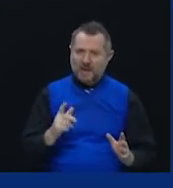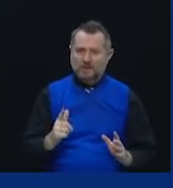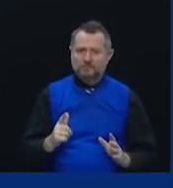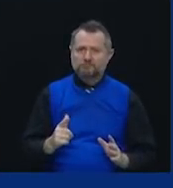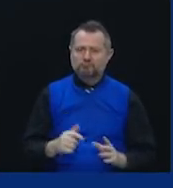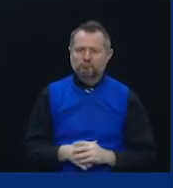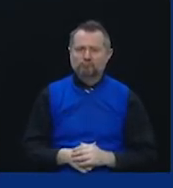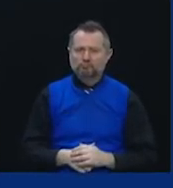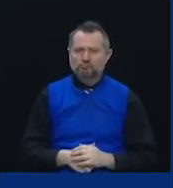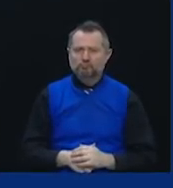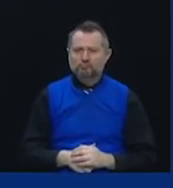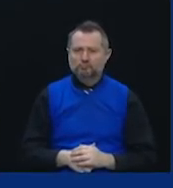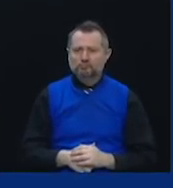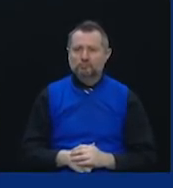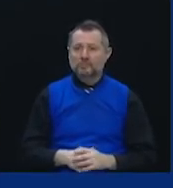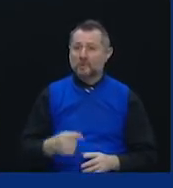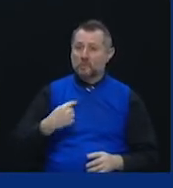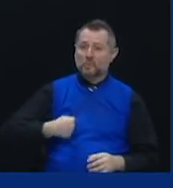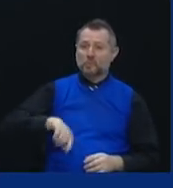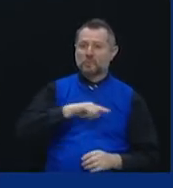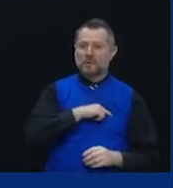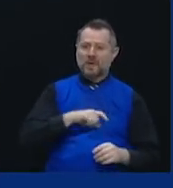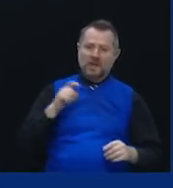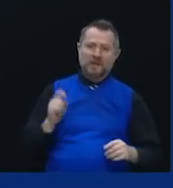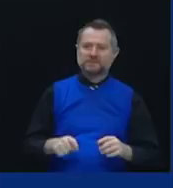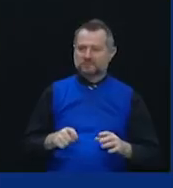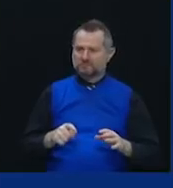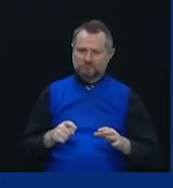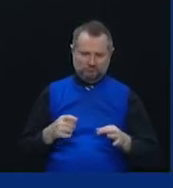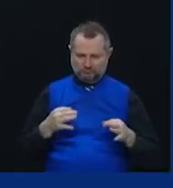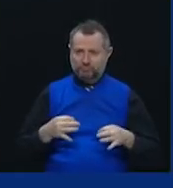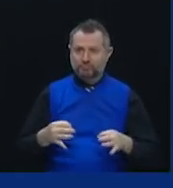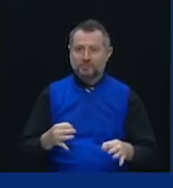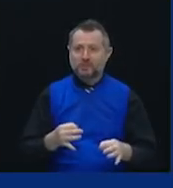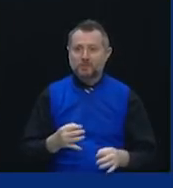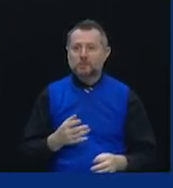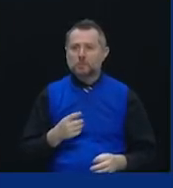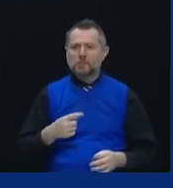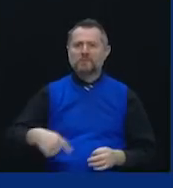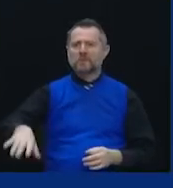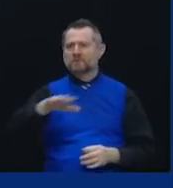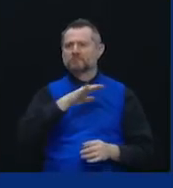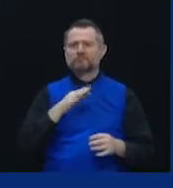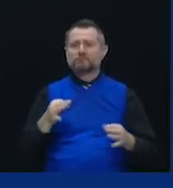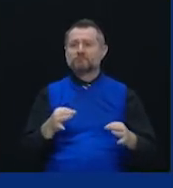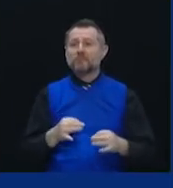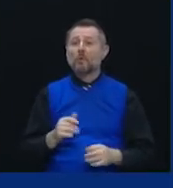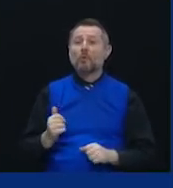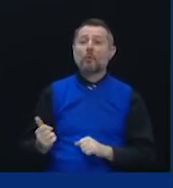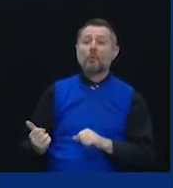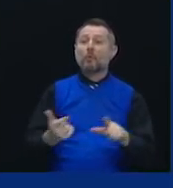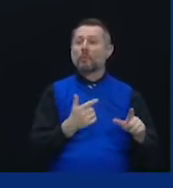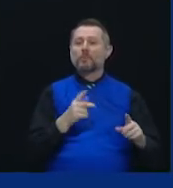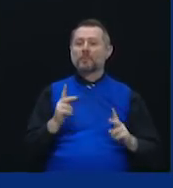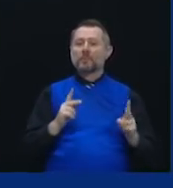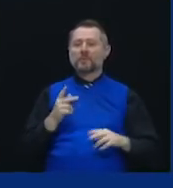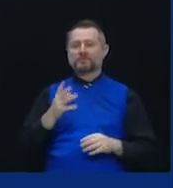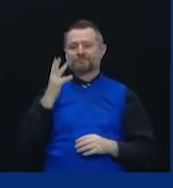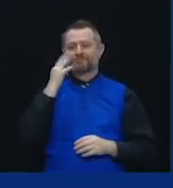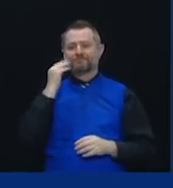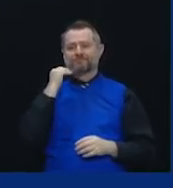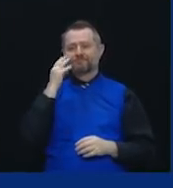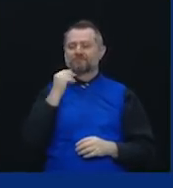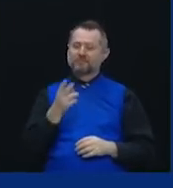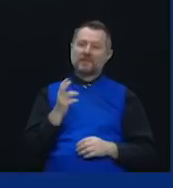We've had to make a lot of decisions. We all have. It's been hell on all of us, on every level. It's